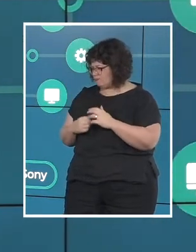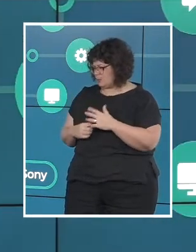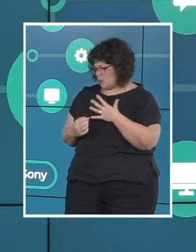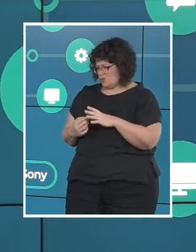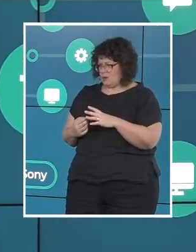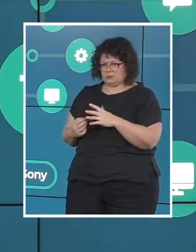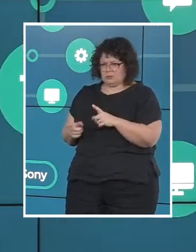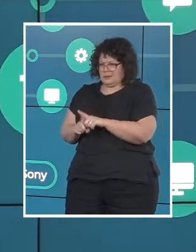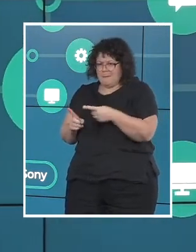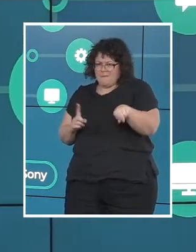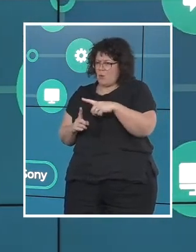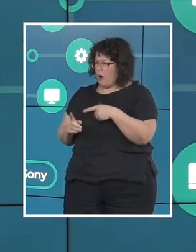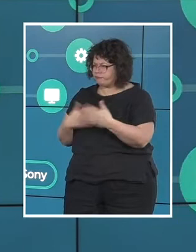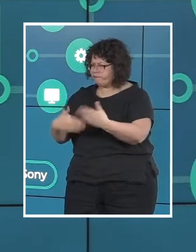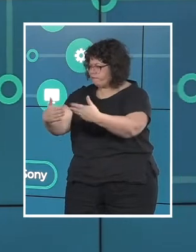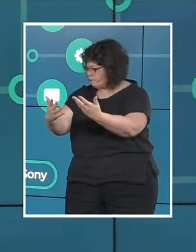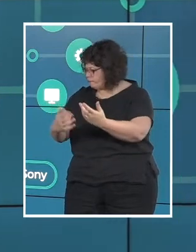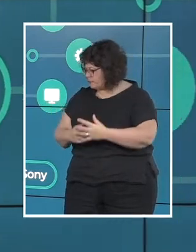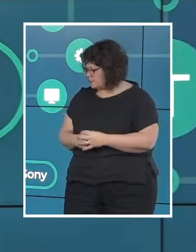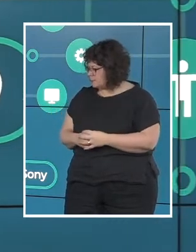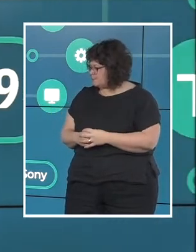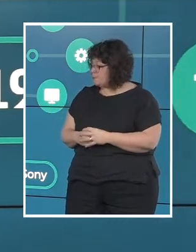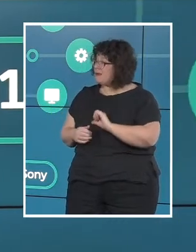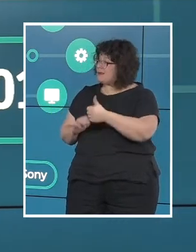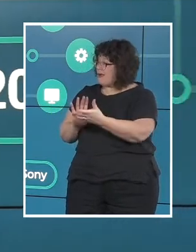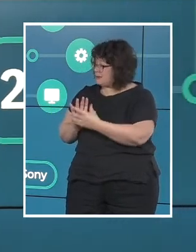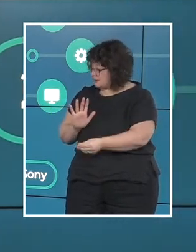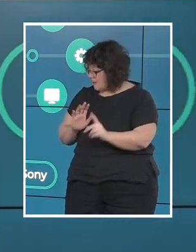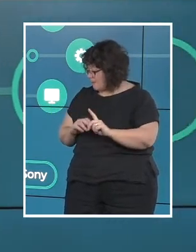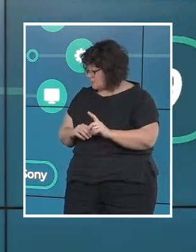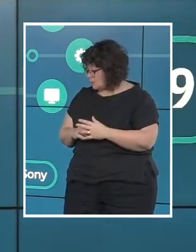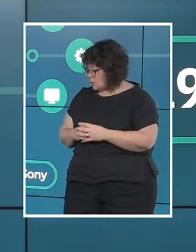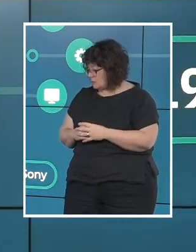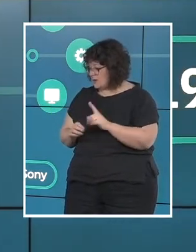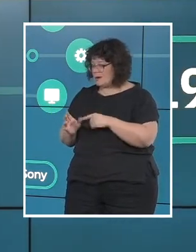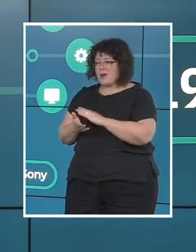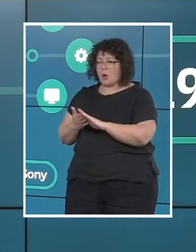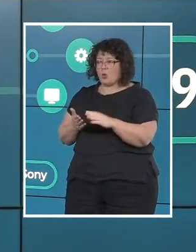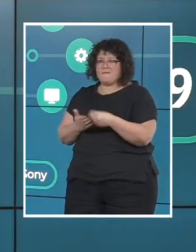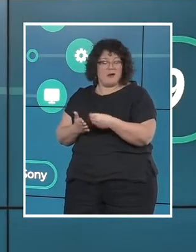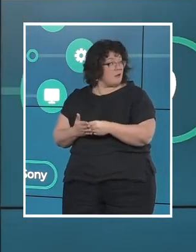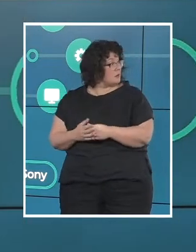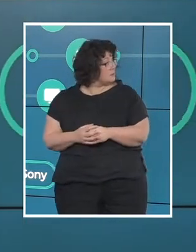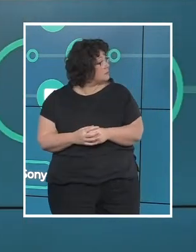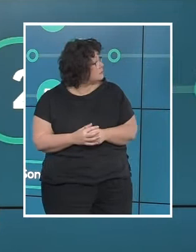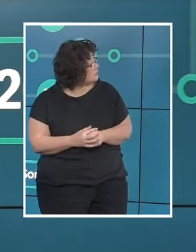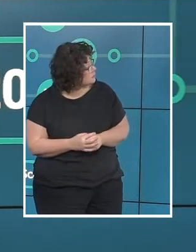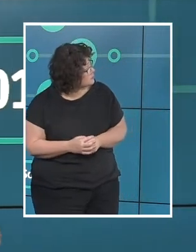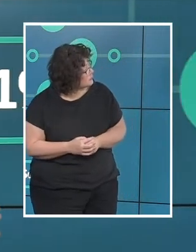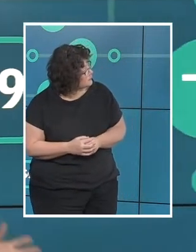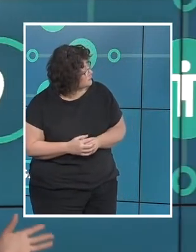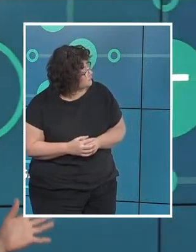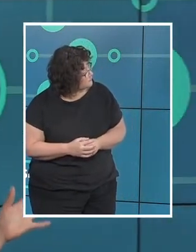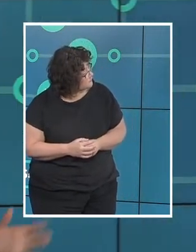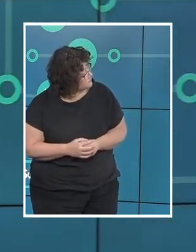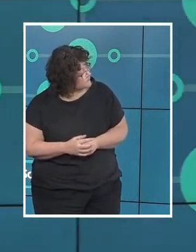The next example I have on the screen is from Yahoo Finance. So Yahoo Finance captions 8 hours live captions